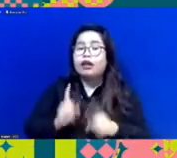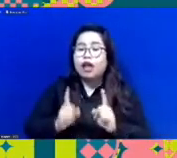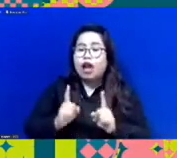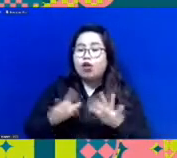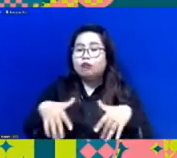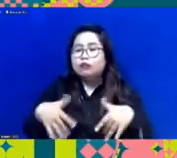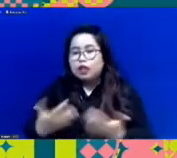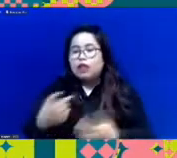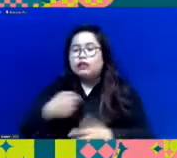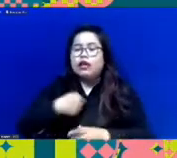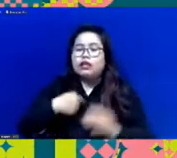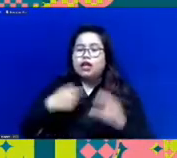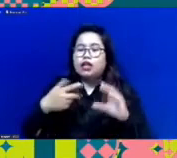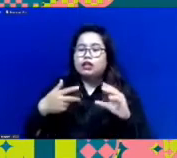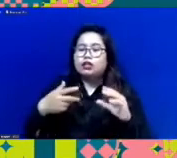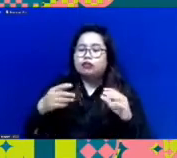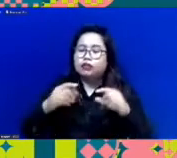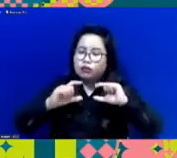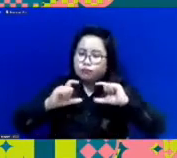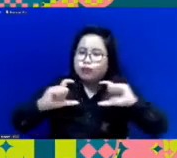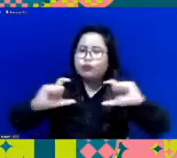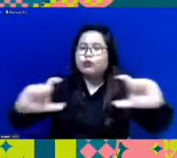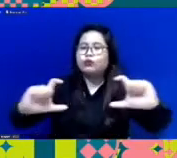Mbappa Rudolph